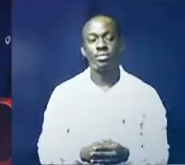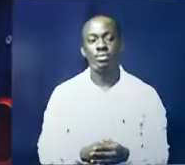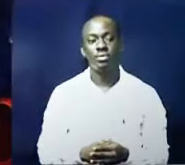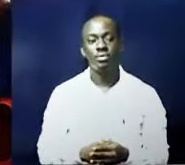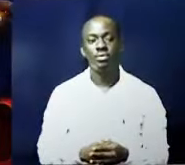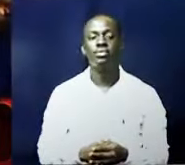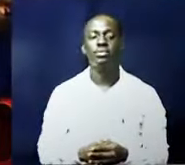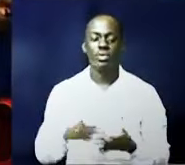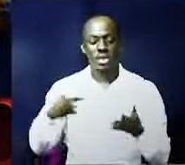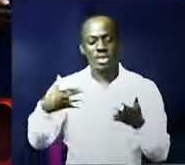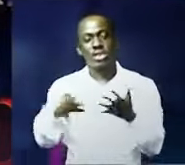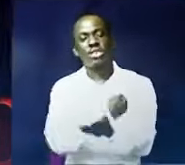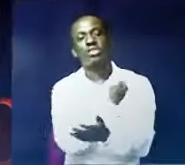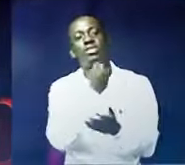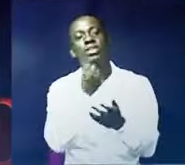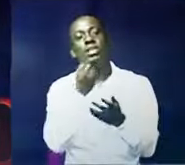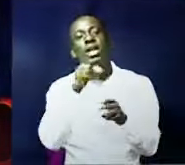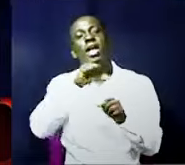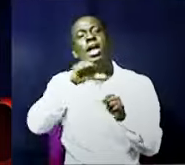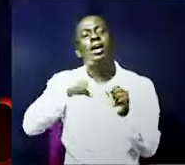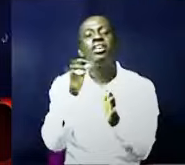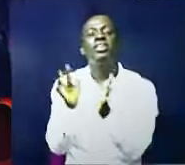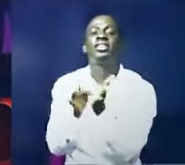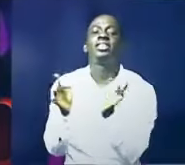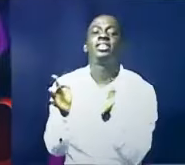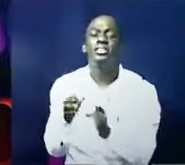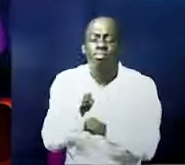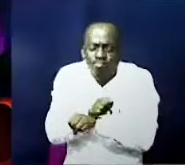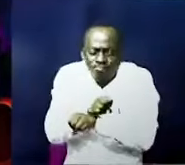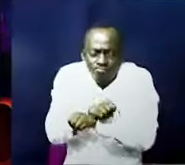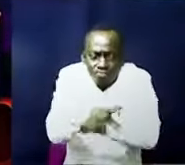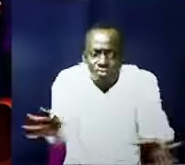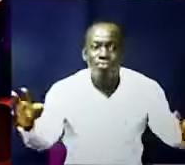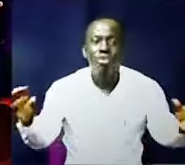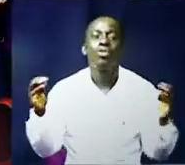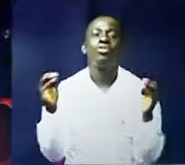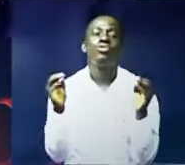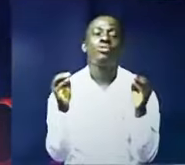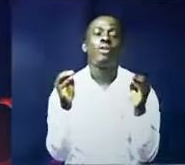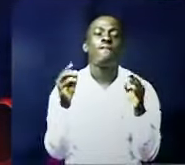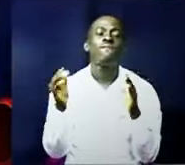News about him spread quickly over the whole region of Galilee.